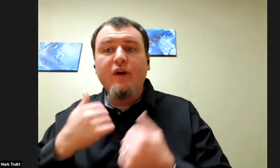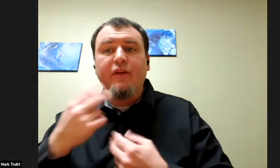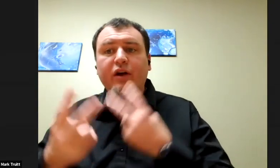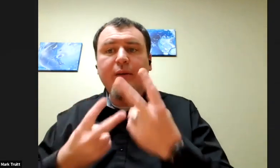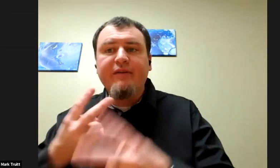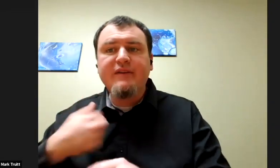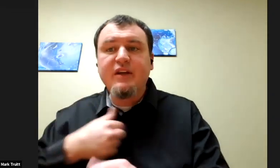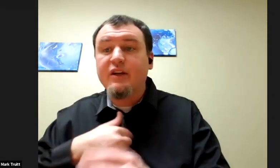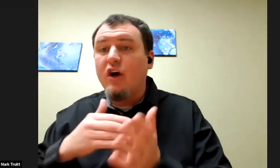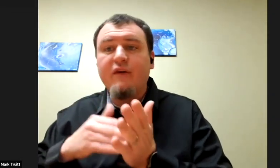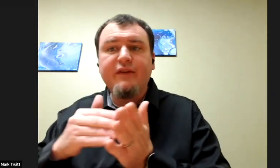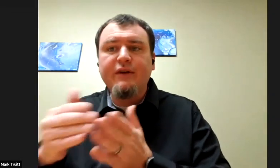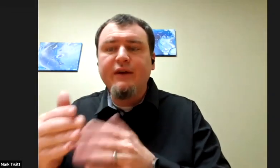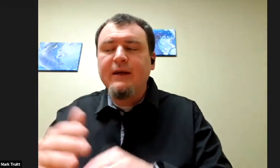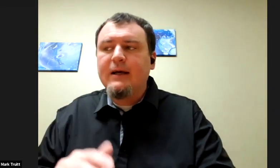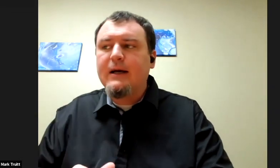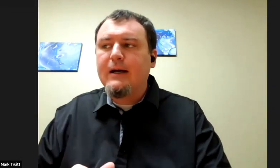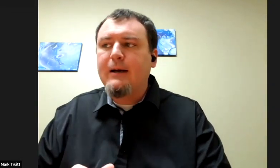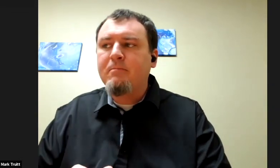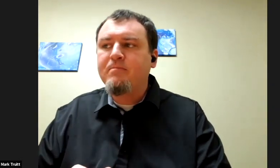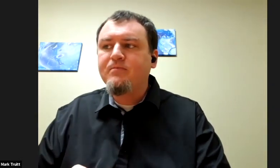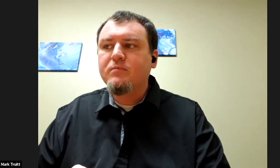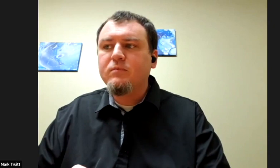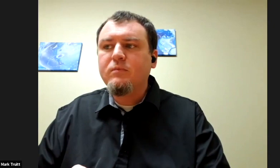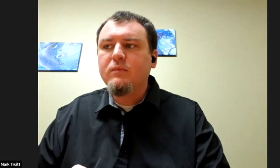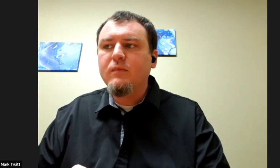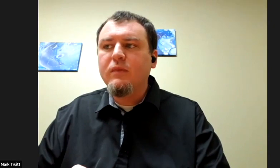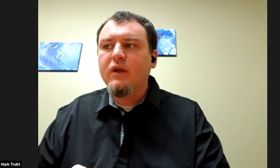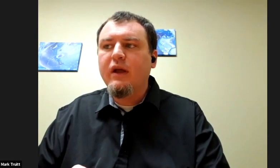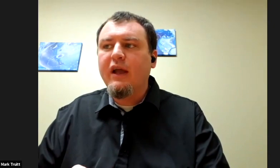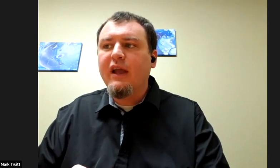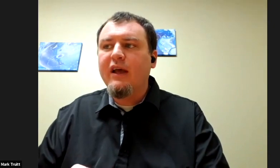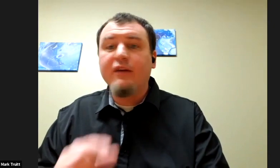and they'll come and visit us often,